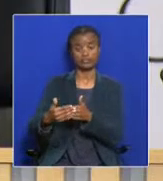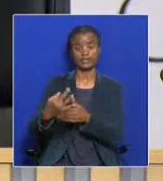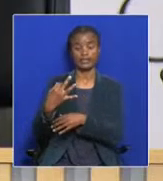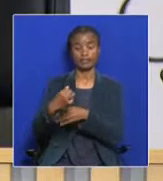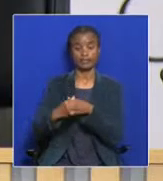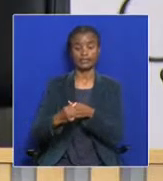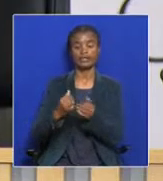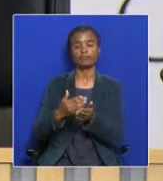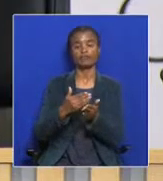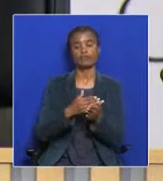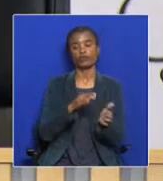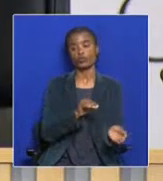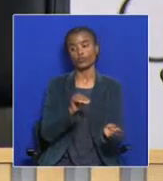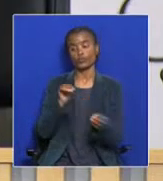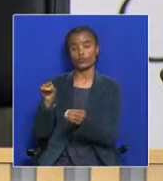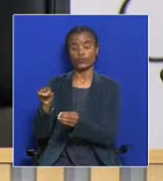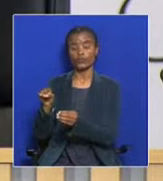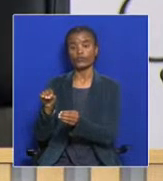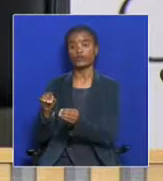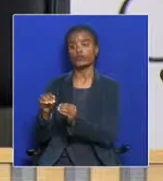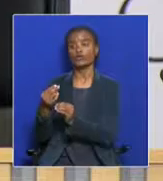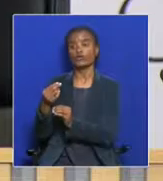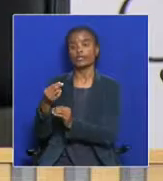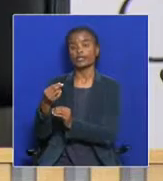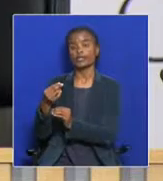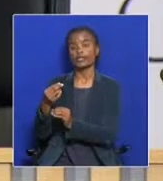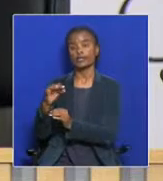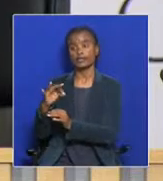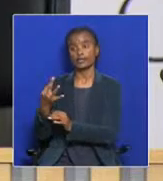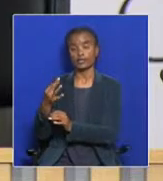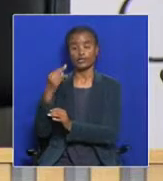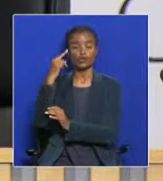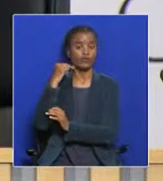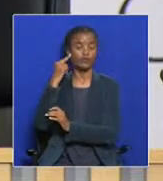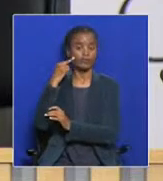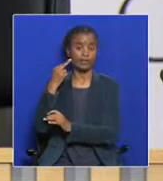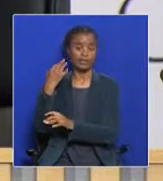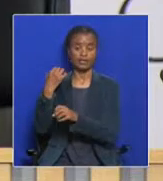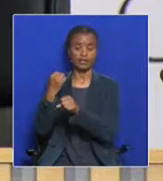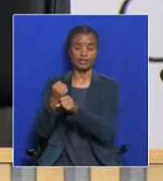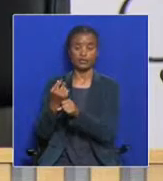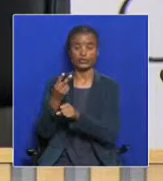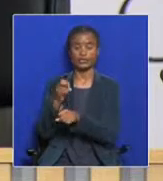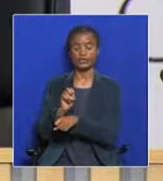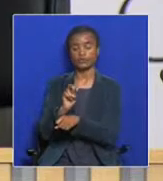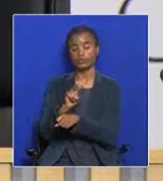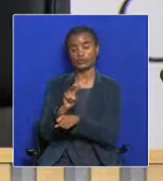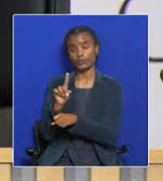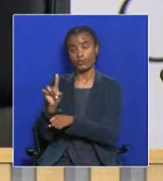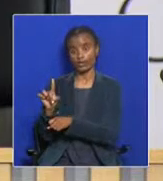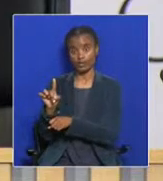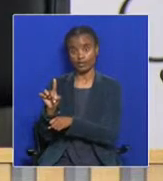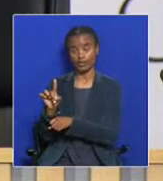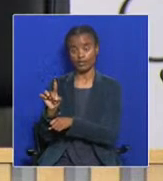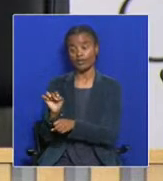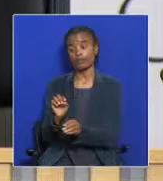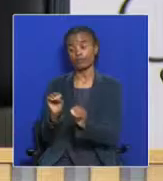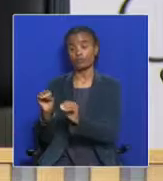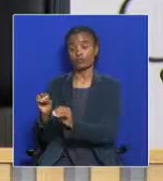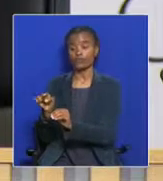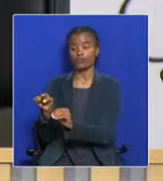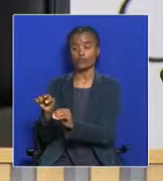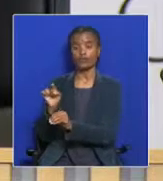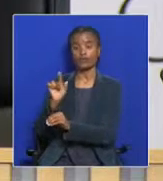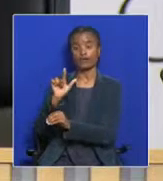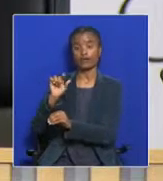November 2022. No, 2021, sorry. My apologies. Yeah. It was taken